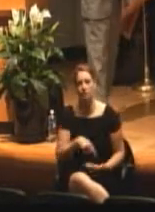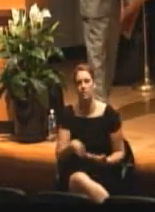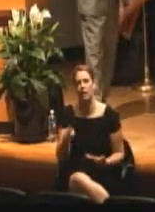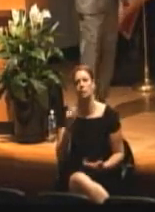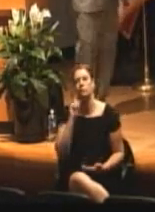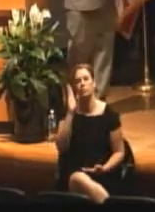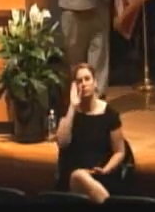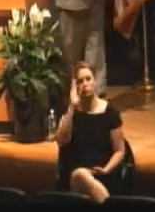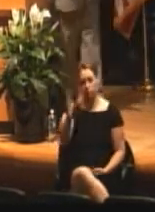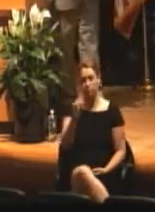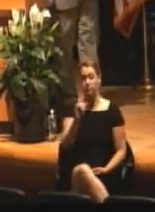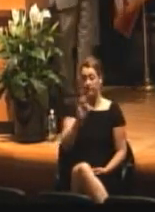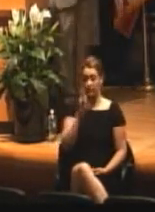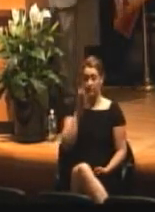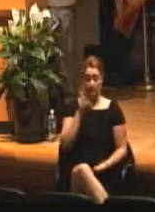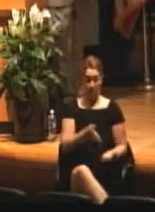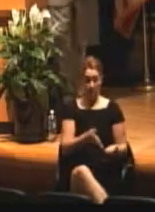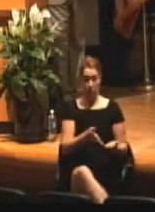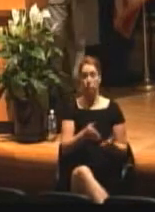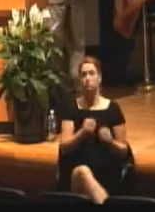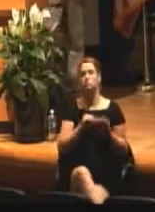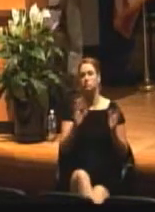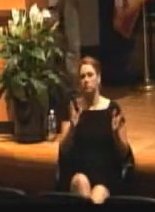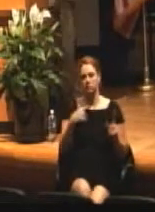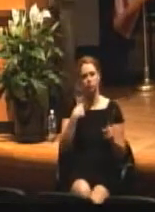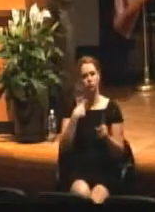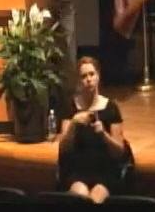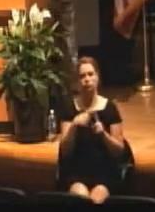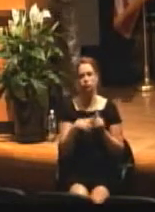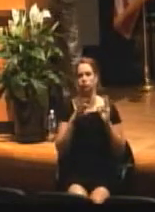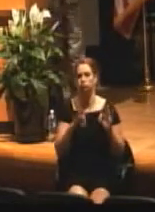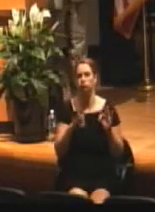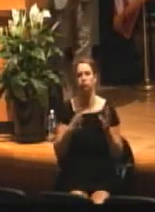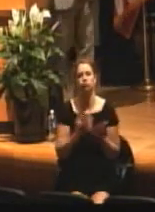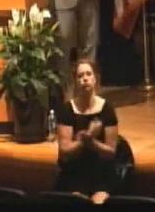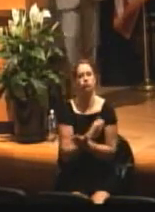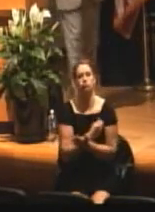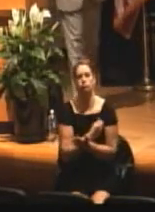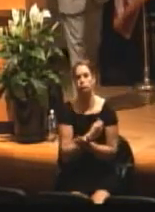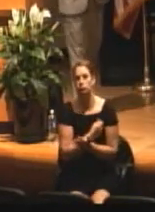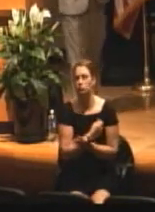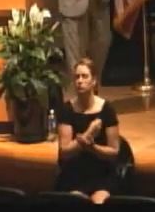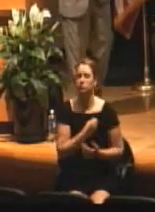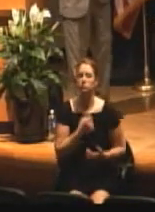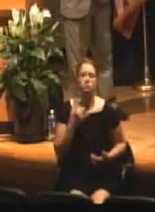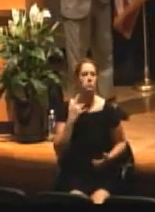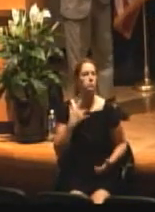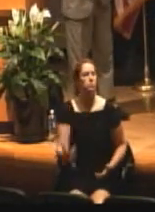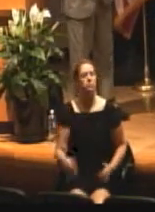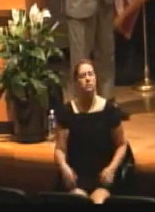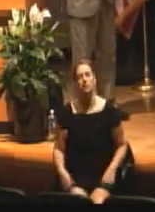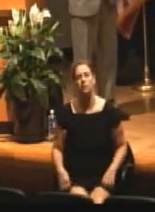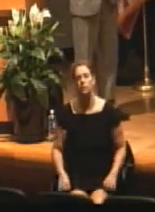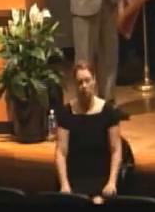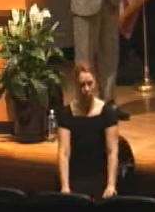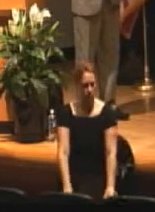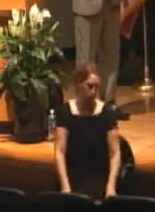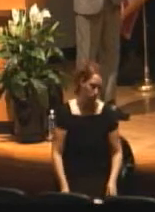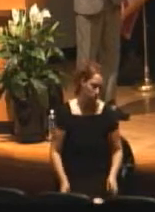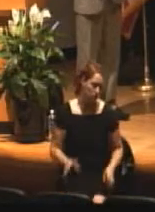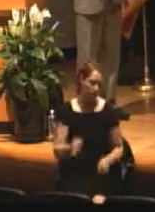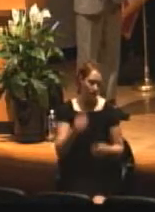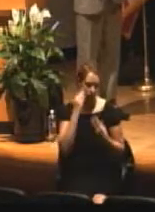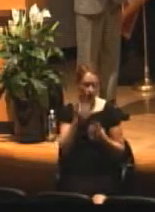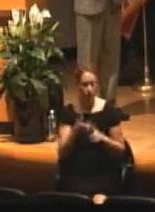So if that's there, obviously it's very good to do that. I think typically we'll normally get the information on that from like